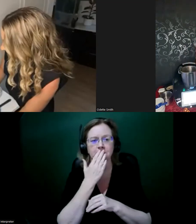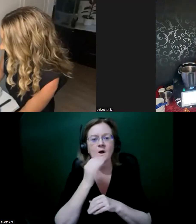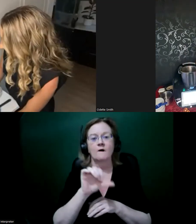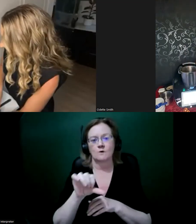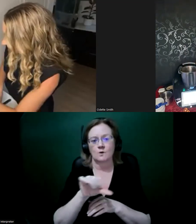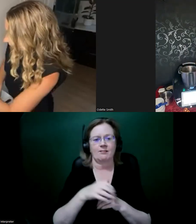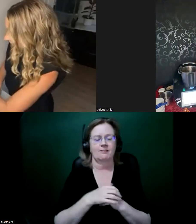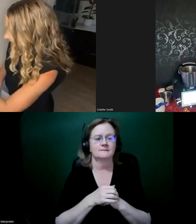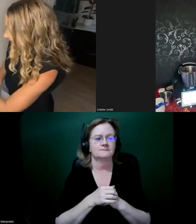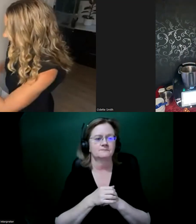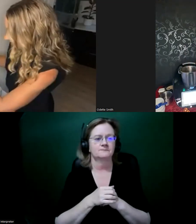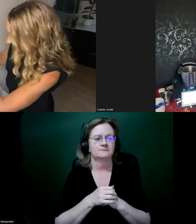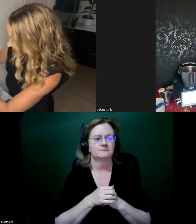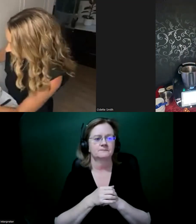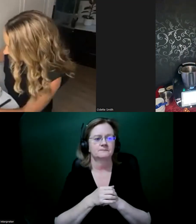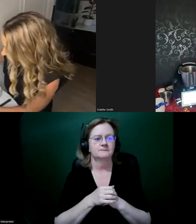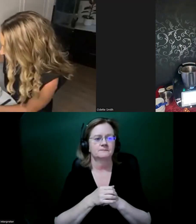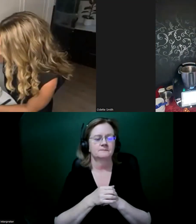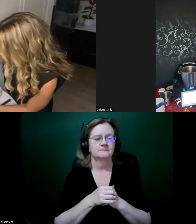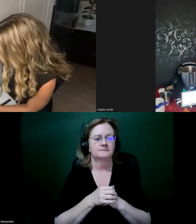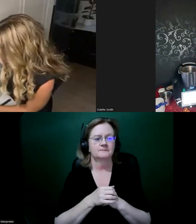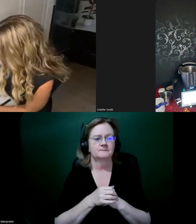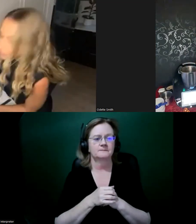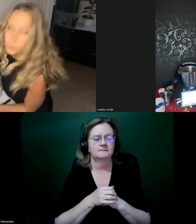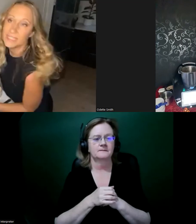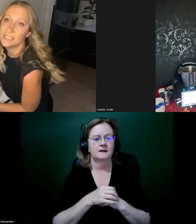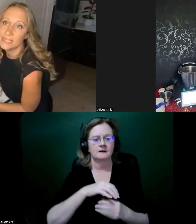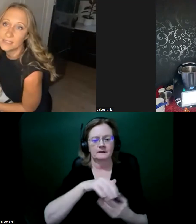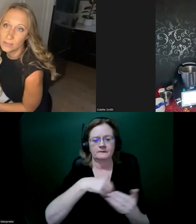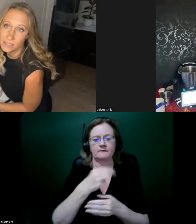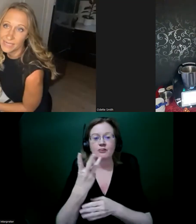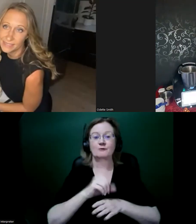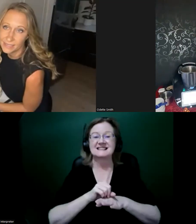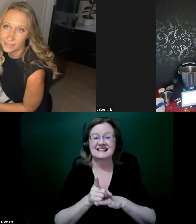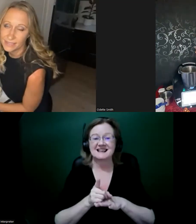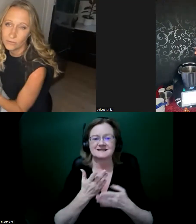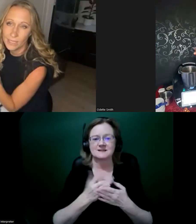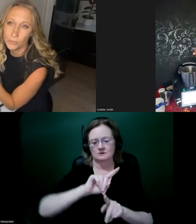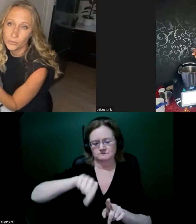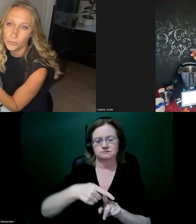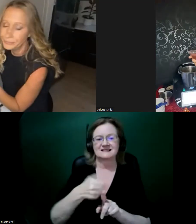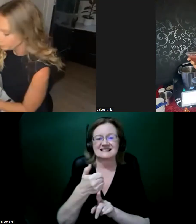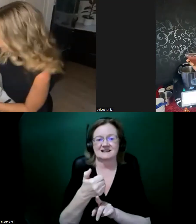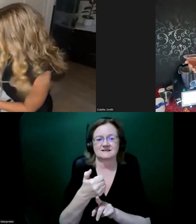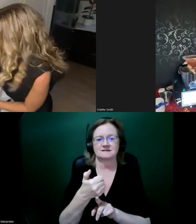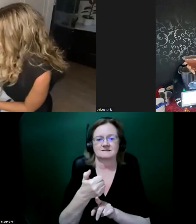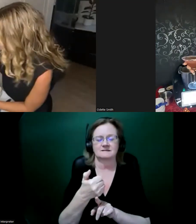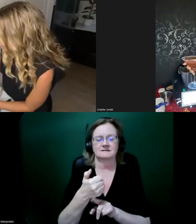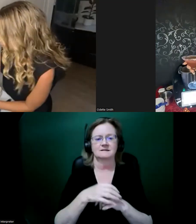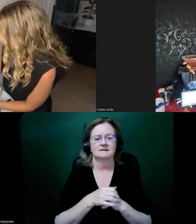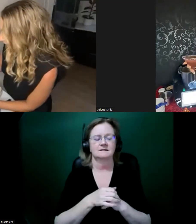well. Lid on, and blend this for 3 seconds on speed 6 to get a really beautiful